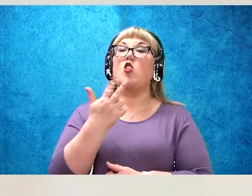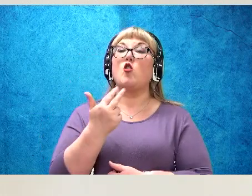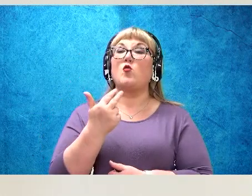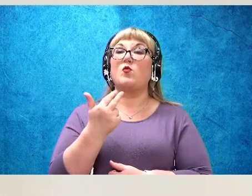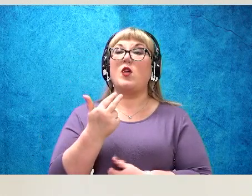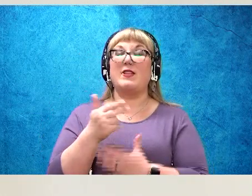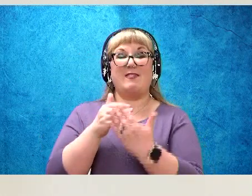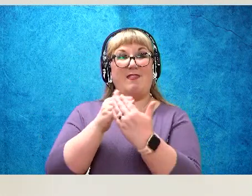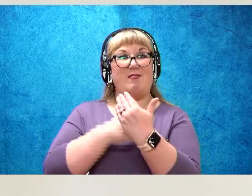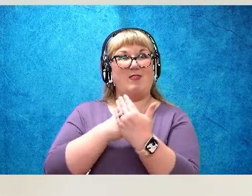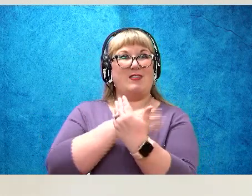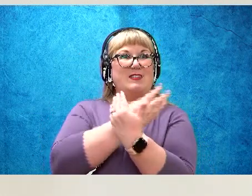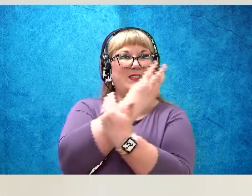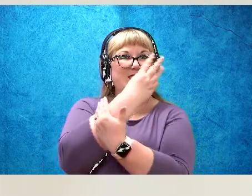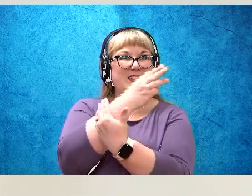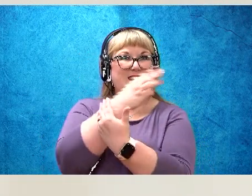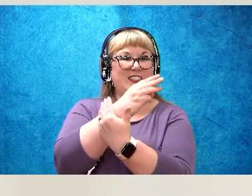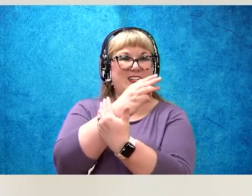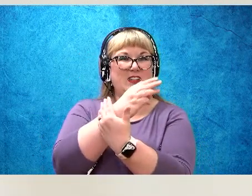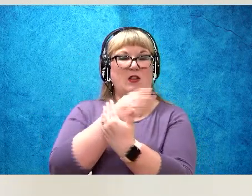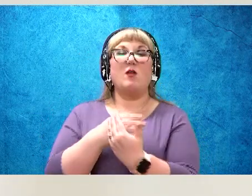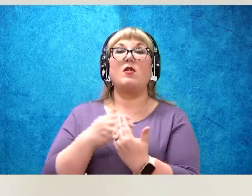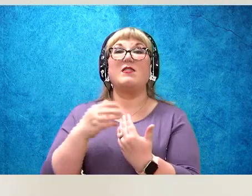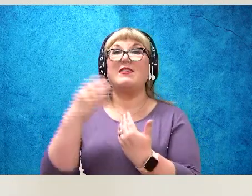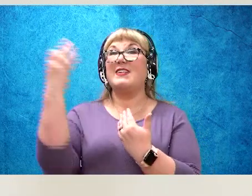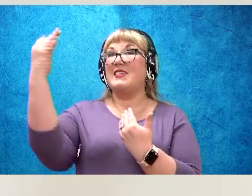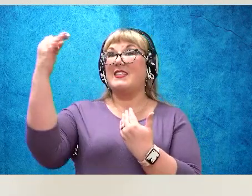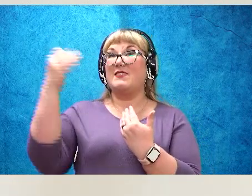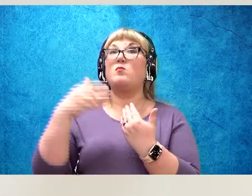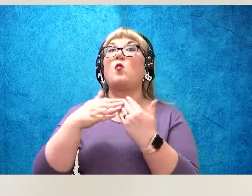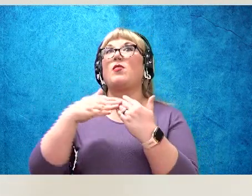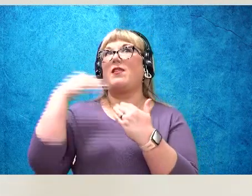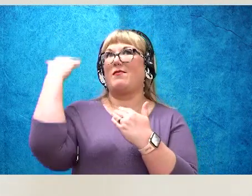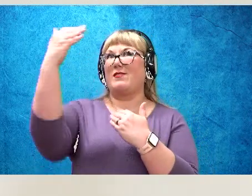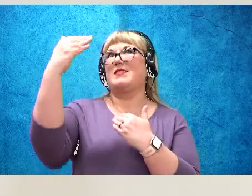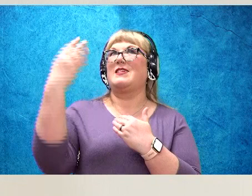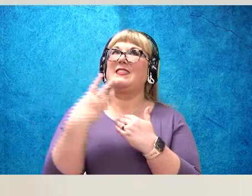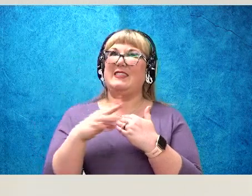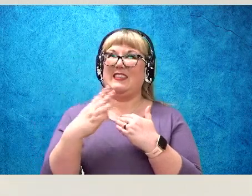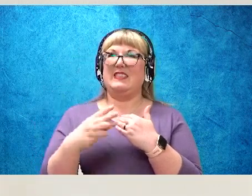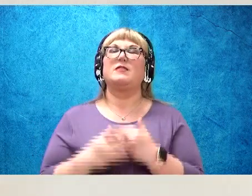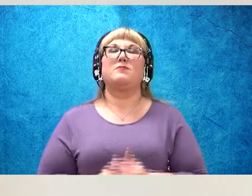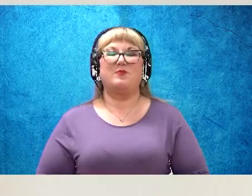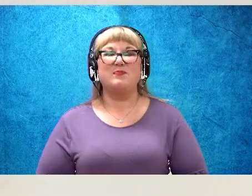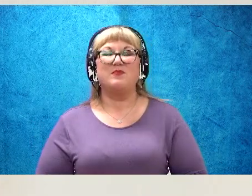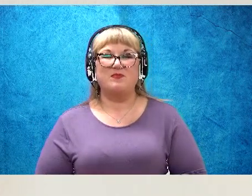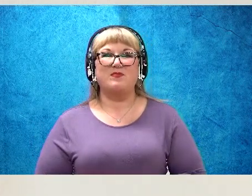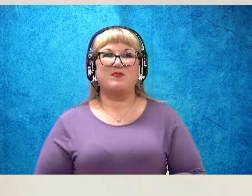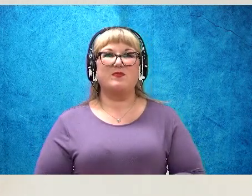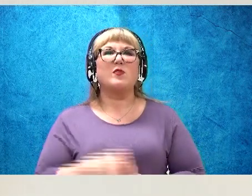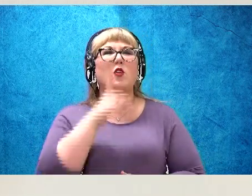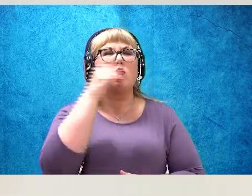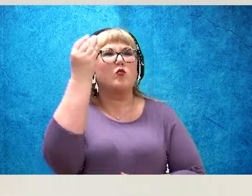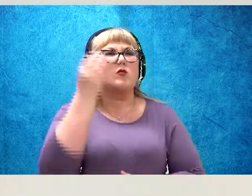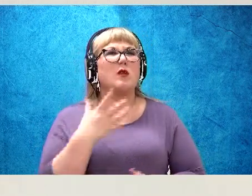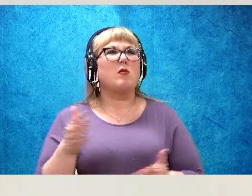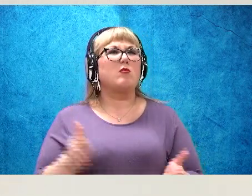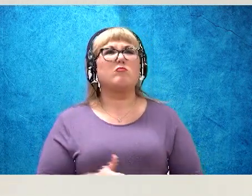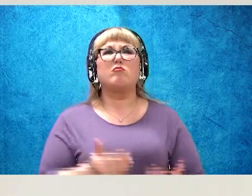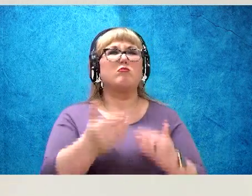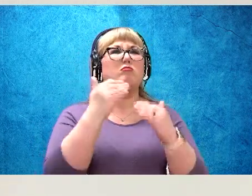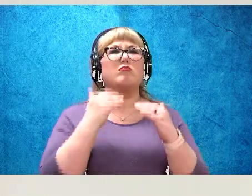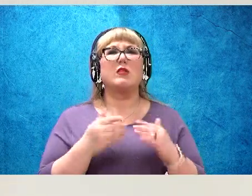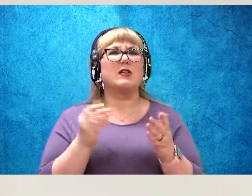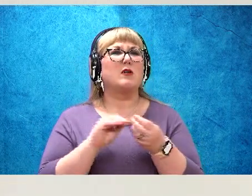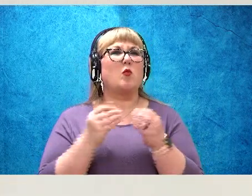13 is less than 16 and 19 is more than 16. All right, who can tell me what our next number